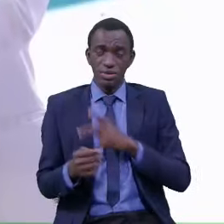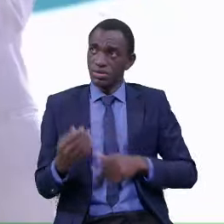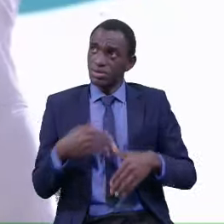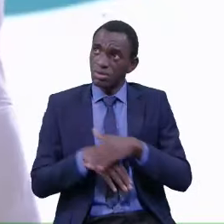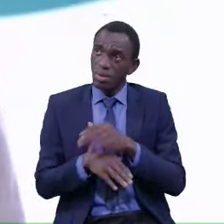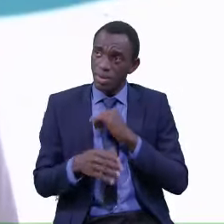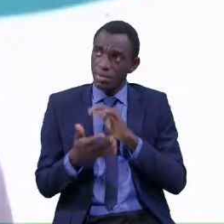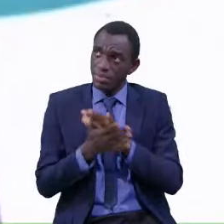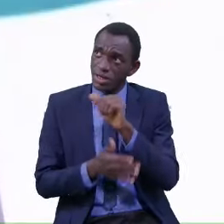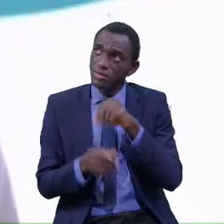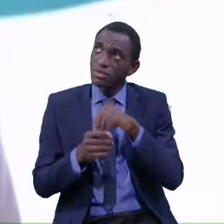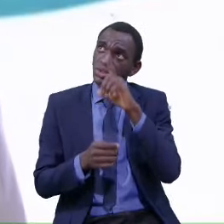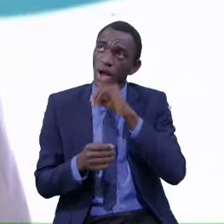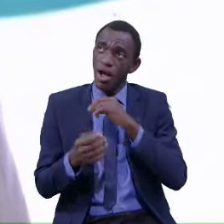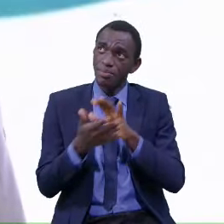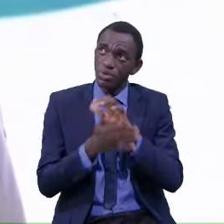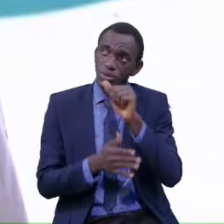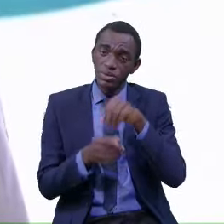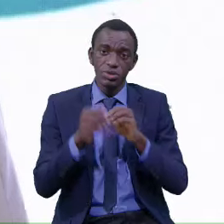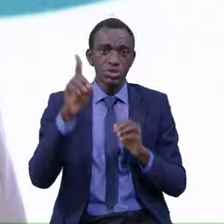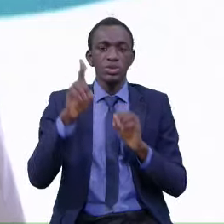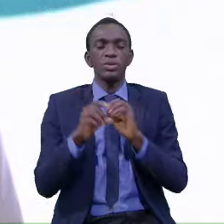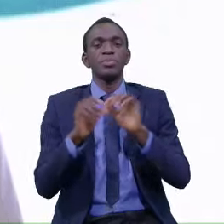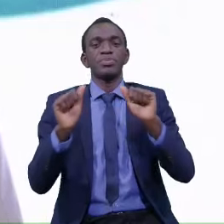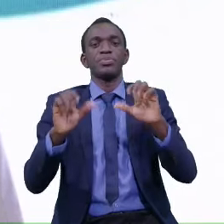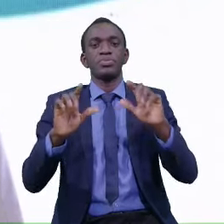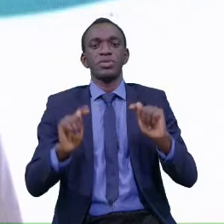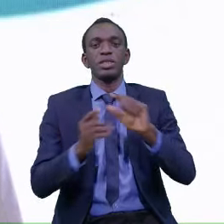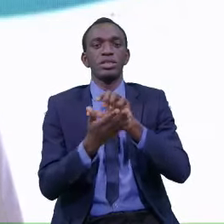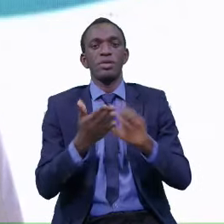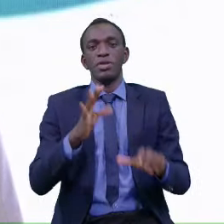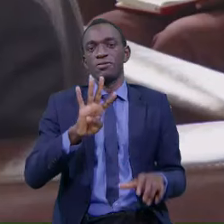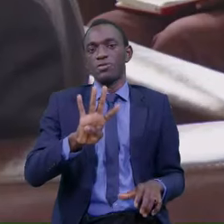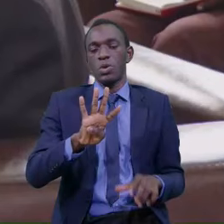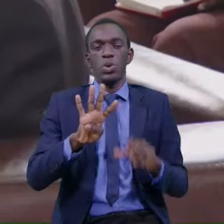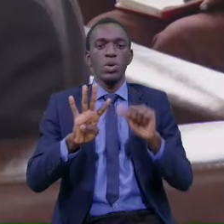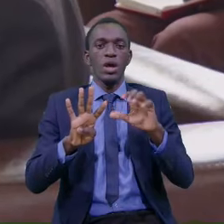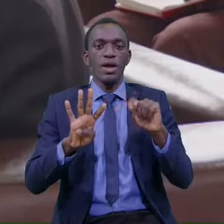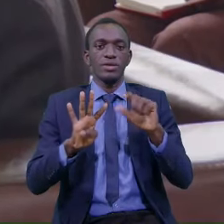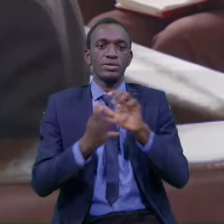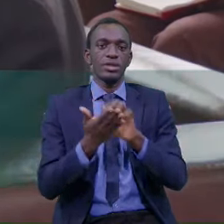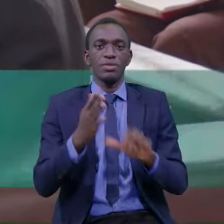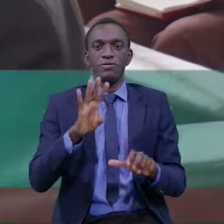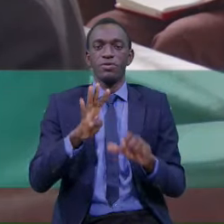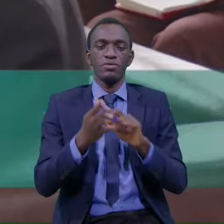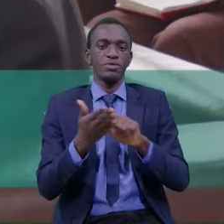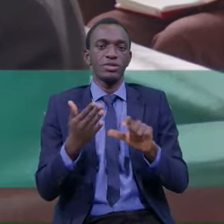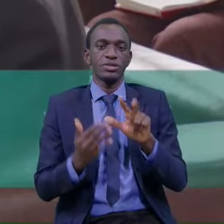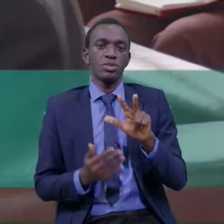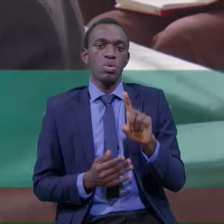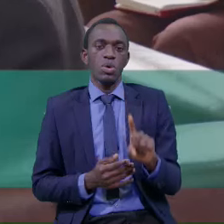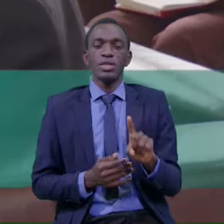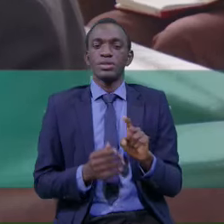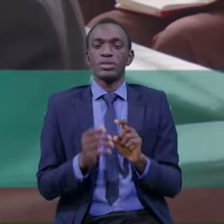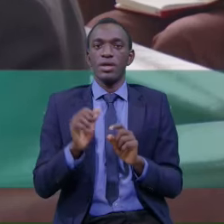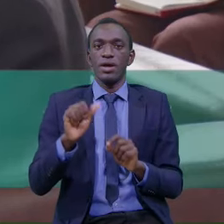to Acts chapter 4. And in Acts chapter 4, we're looking at verse 31. In verse 31, it